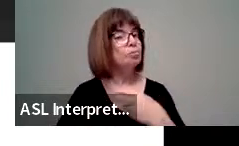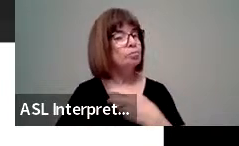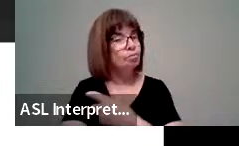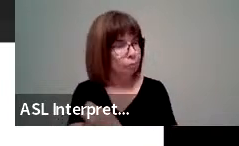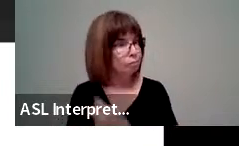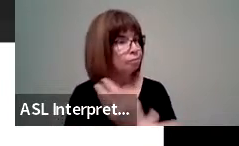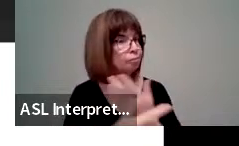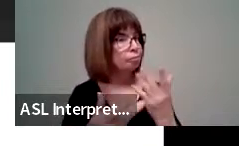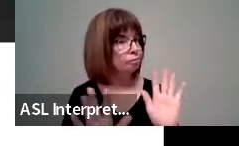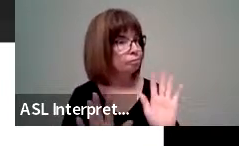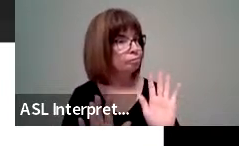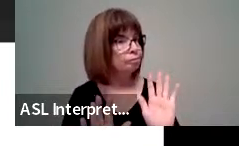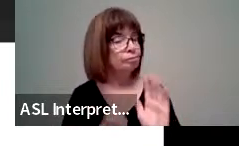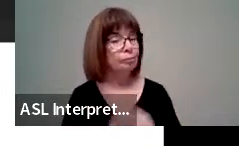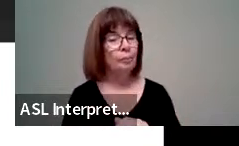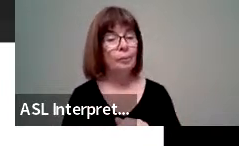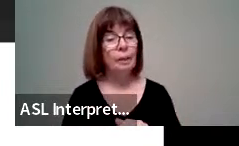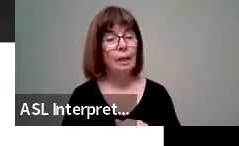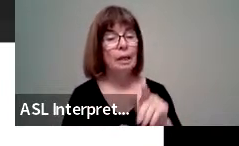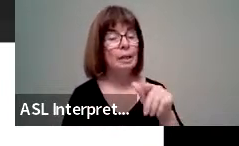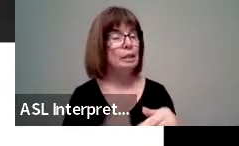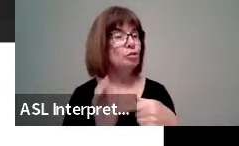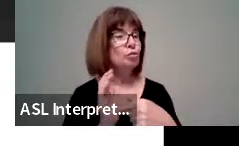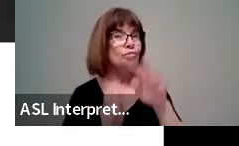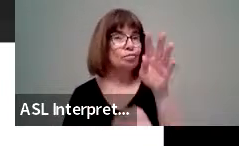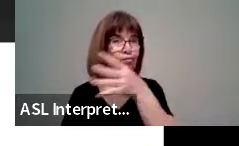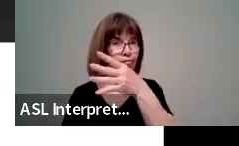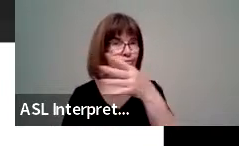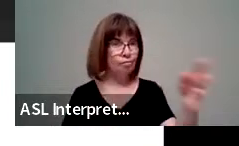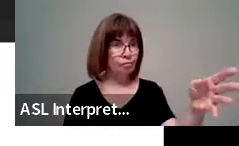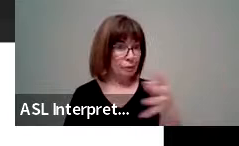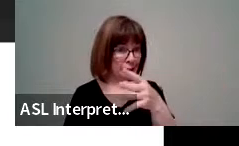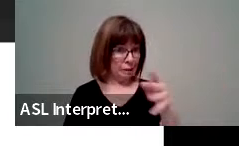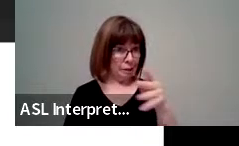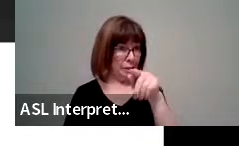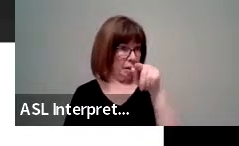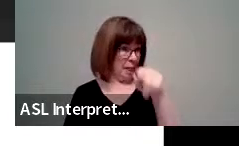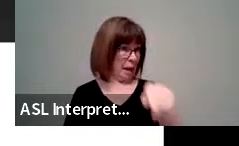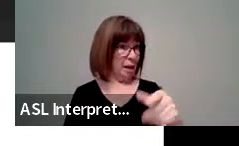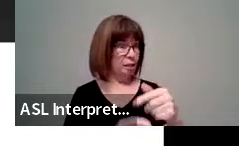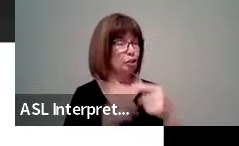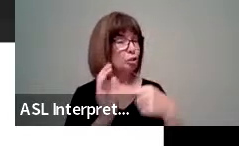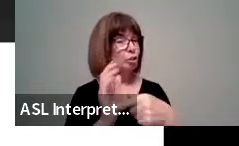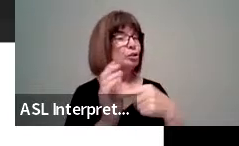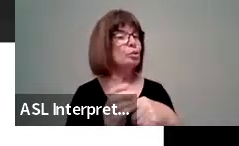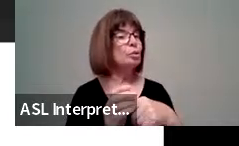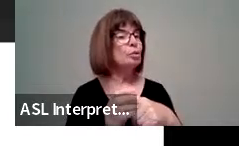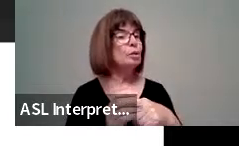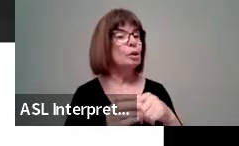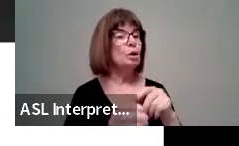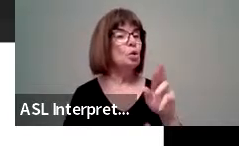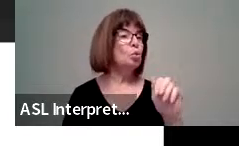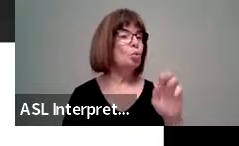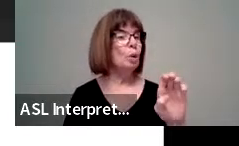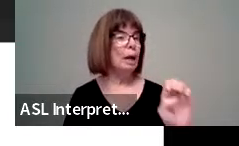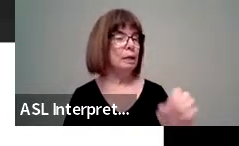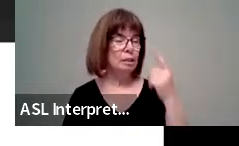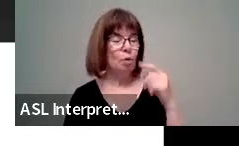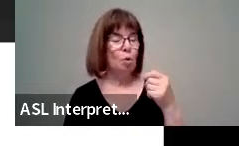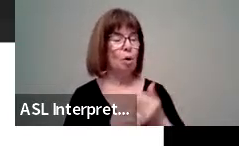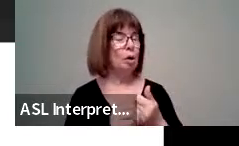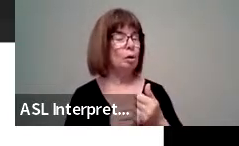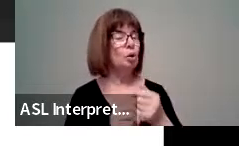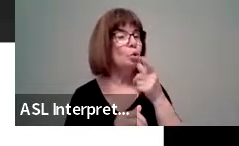table describes the race ethnicity for those that have received the vaccine in Alameda County. And as